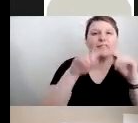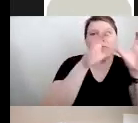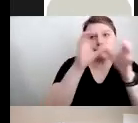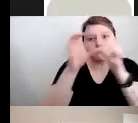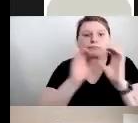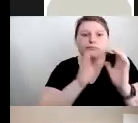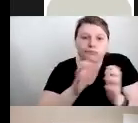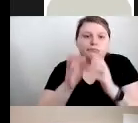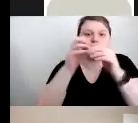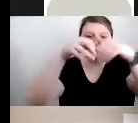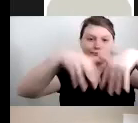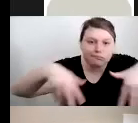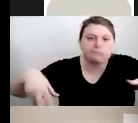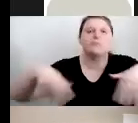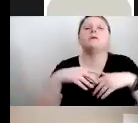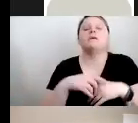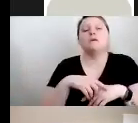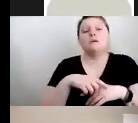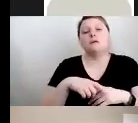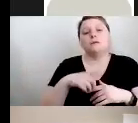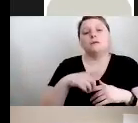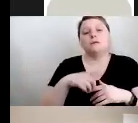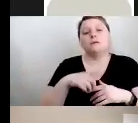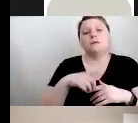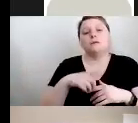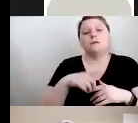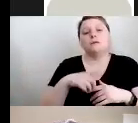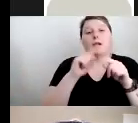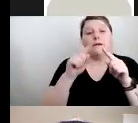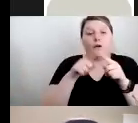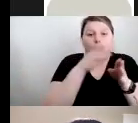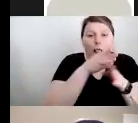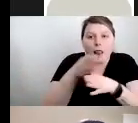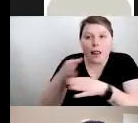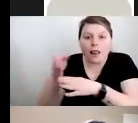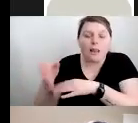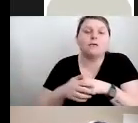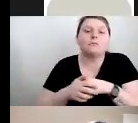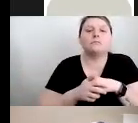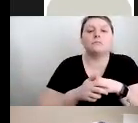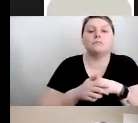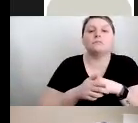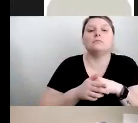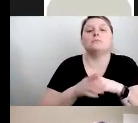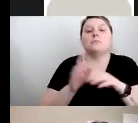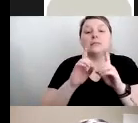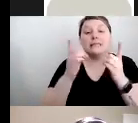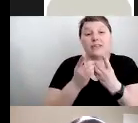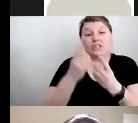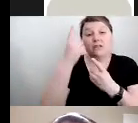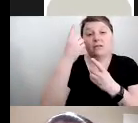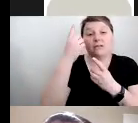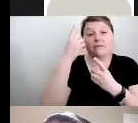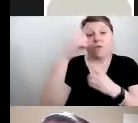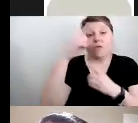branches. So the Center for Global Health is broken up into 4 different divisions, which include the Division of Parasitic Diseases and